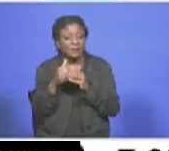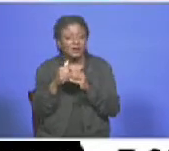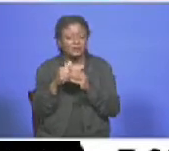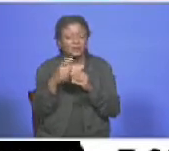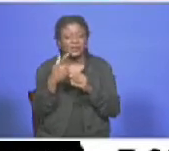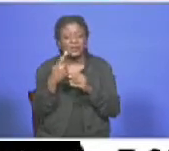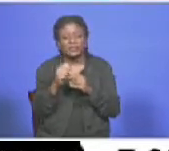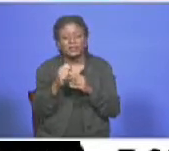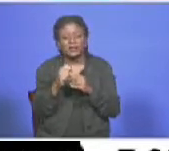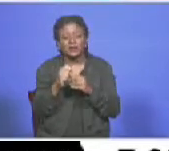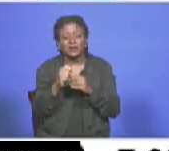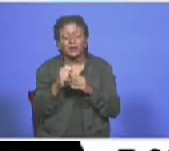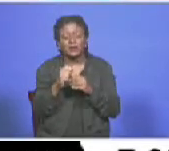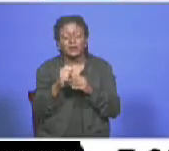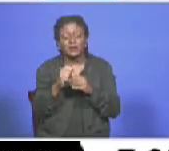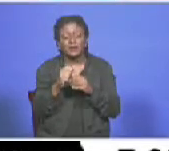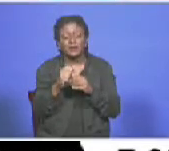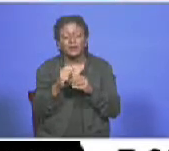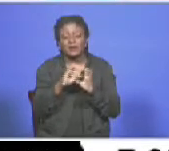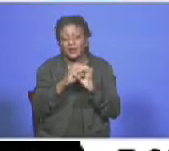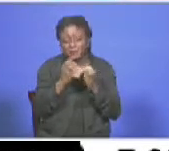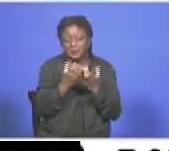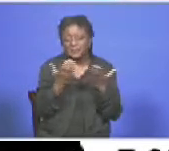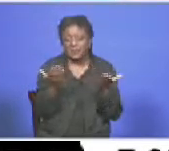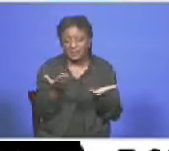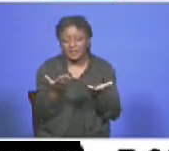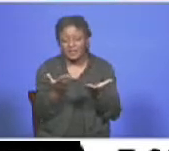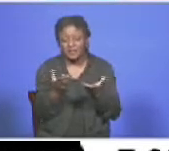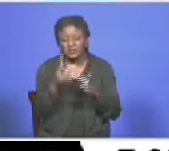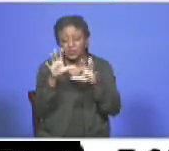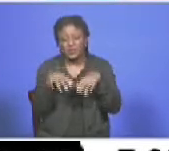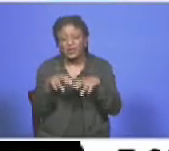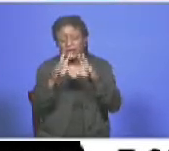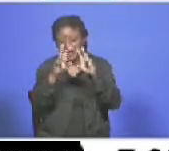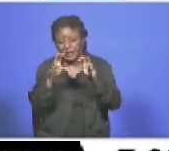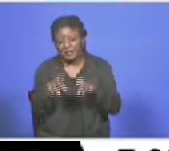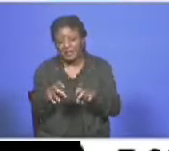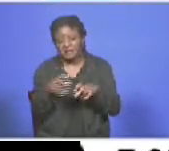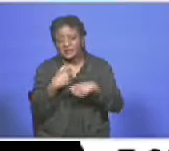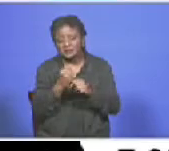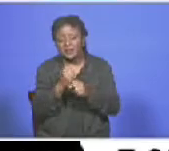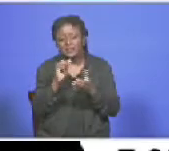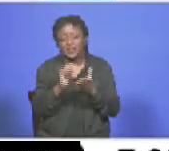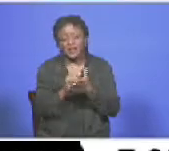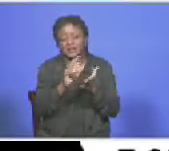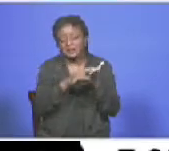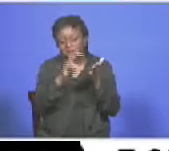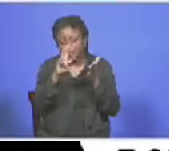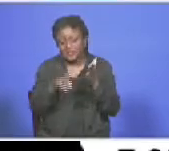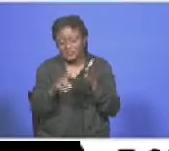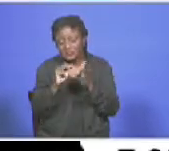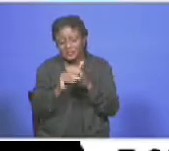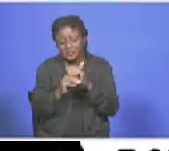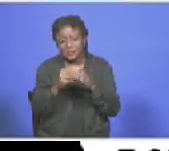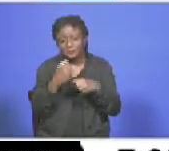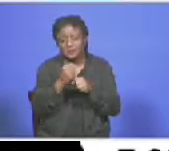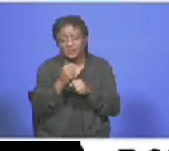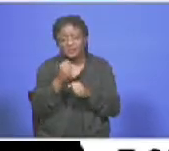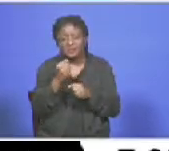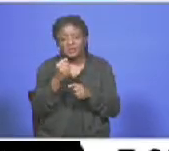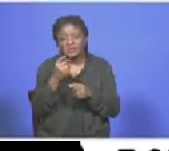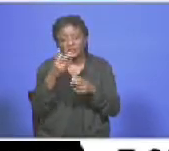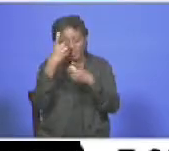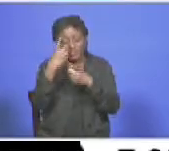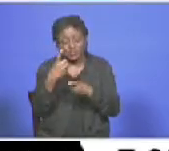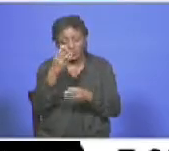understand them. You can review them. You can analyze them. And you can make that considered investment decision as to whether or not you want to become an owner